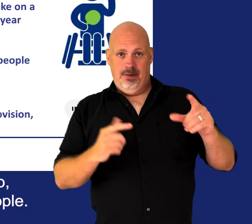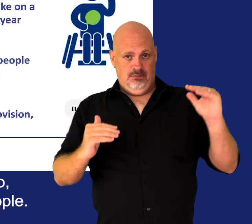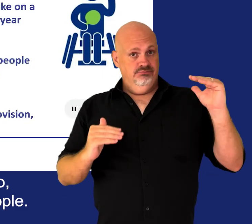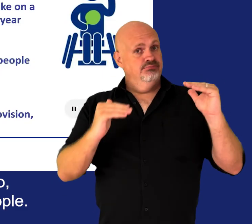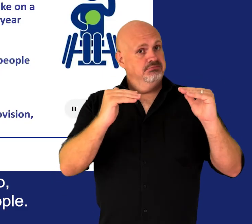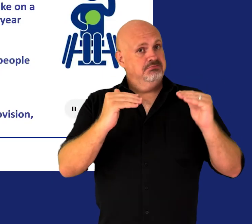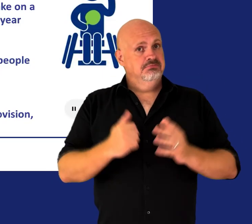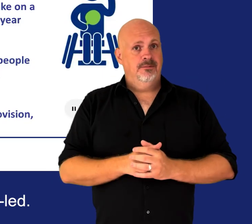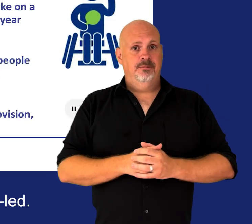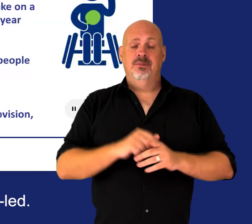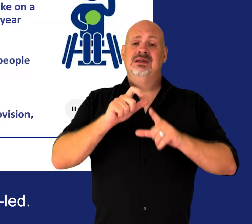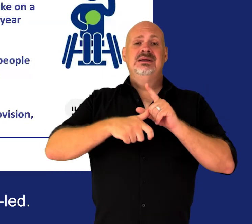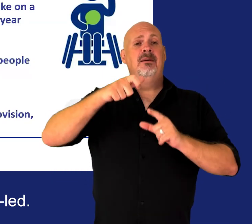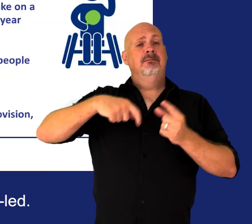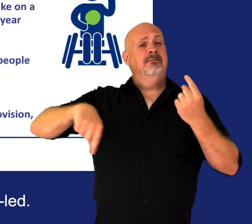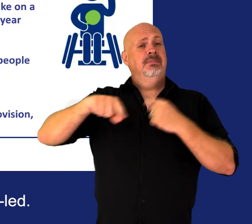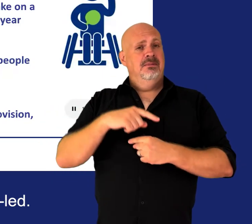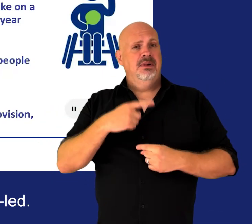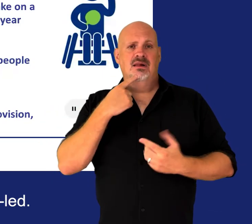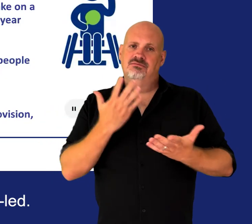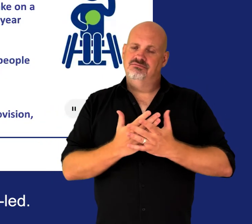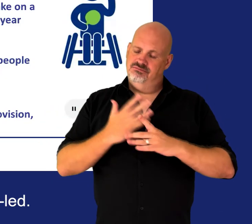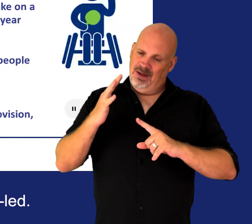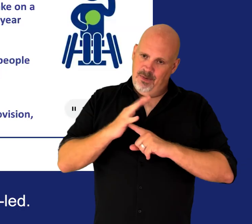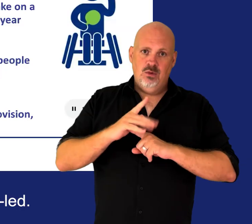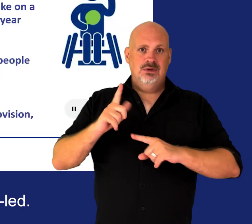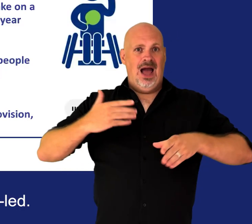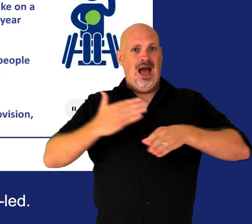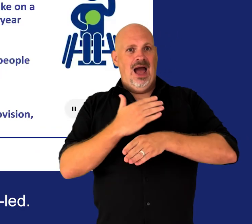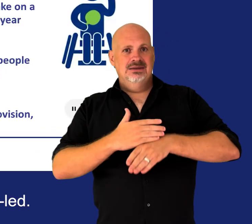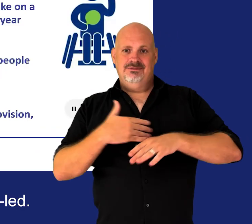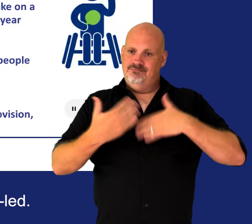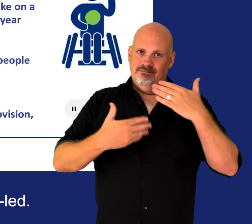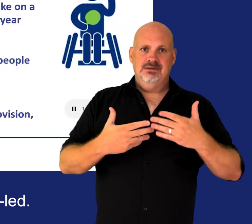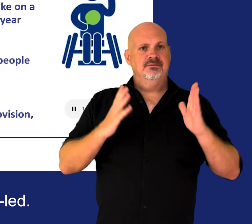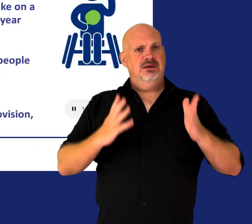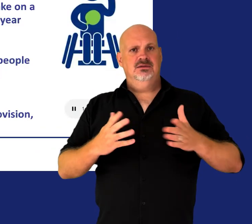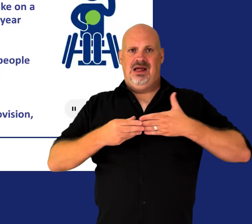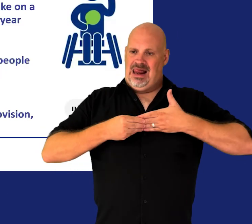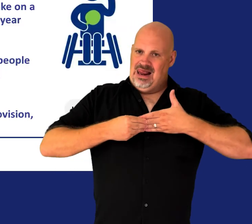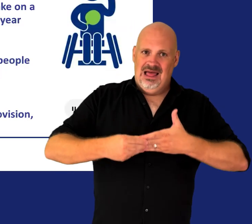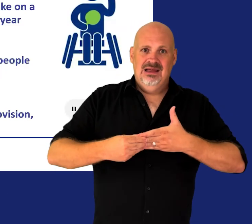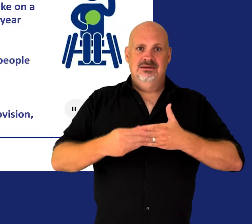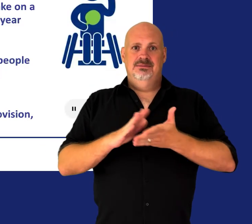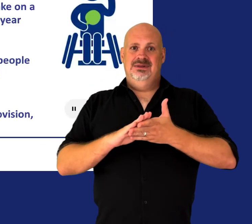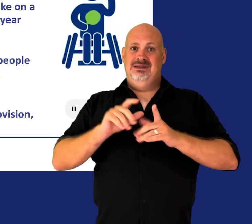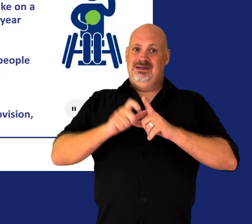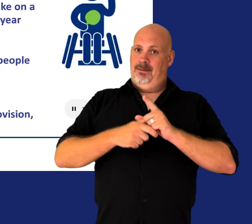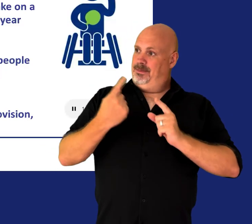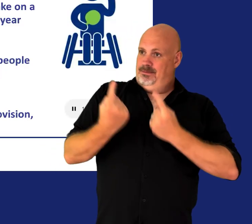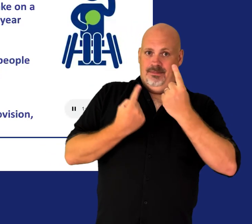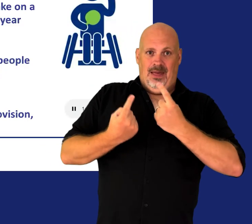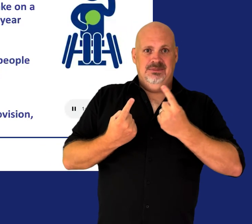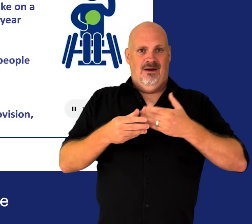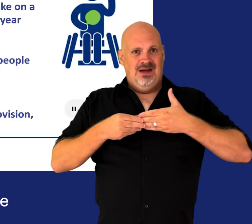people. Disabled people emphasise the importance of activities being peer-led. So being led by disabled people and